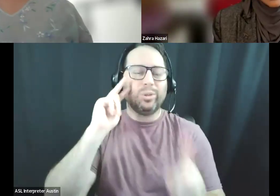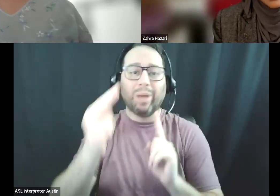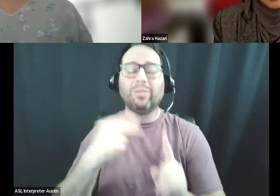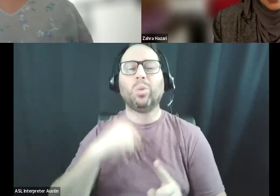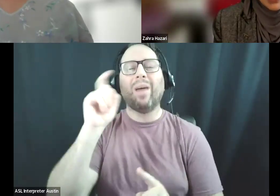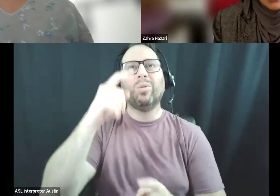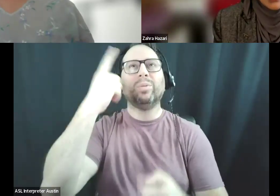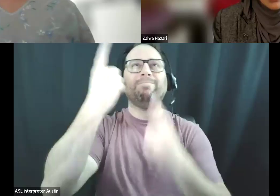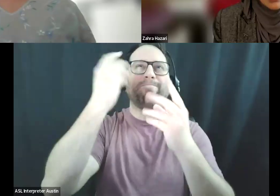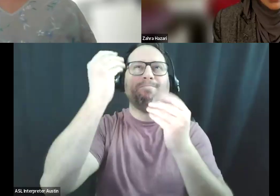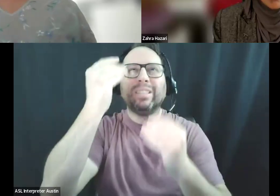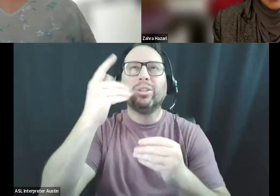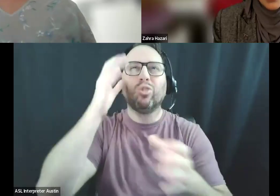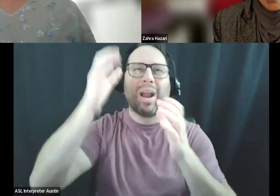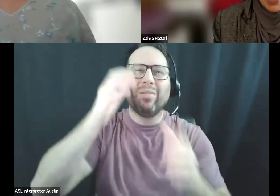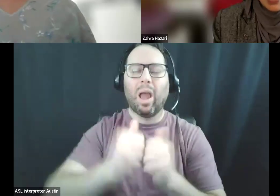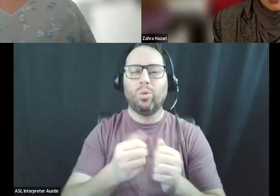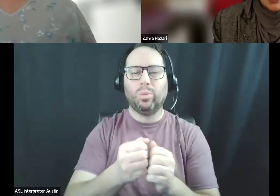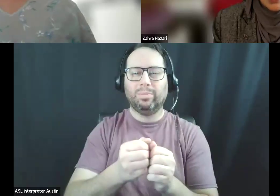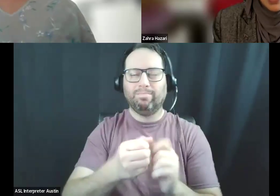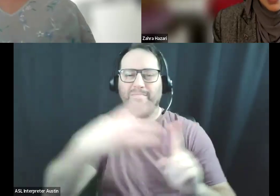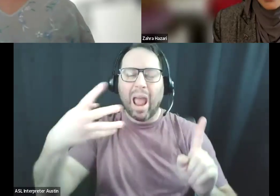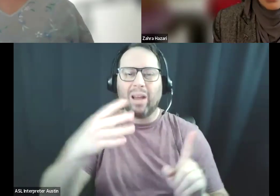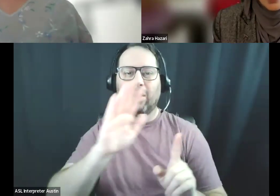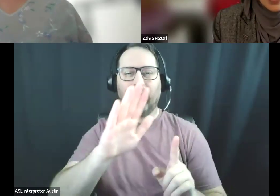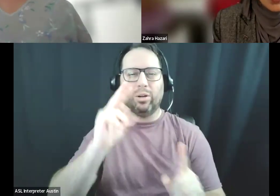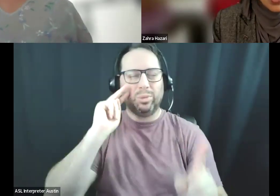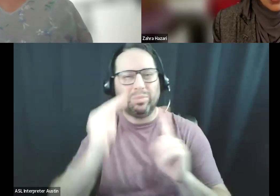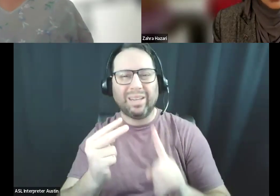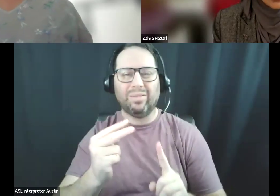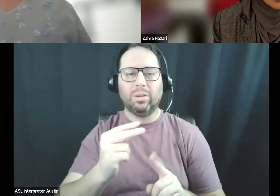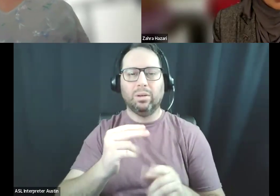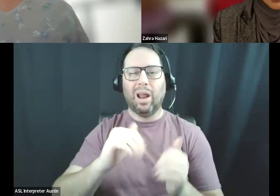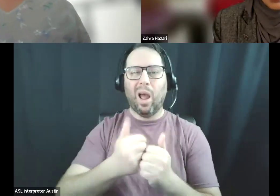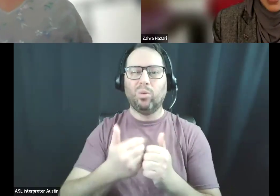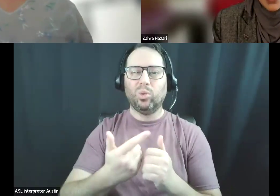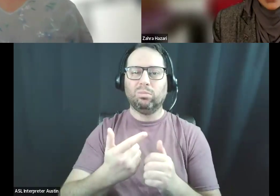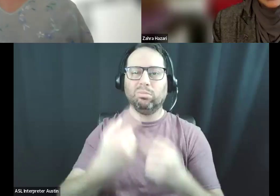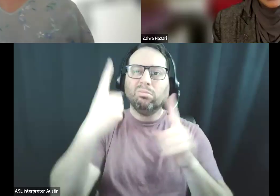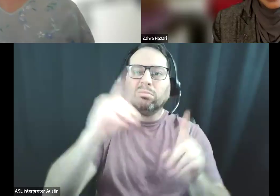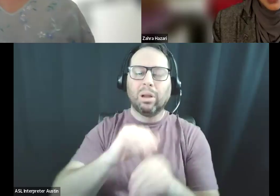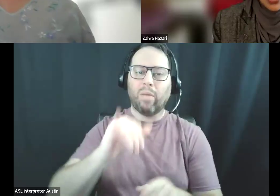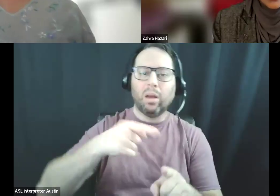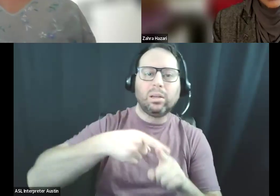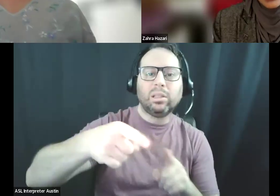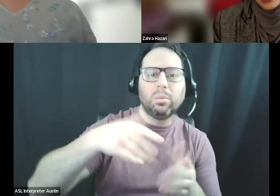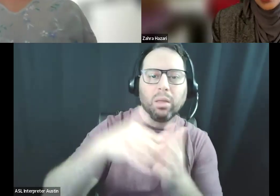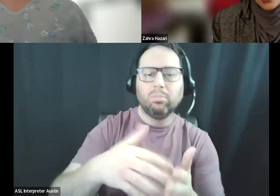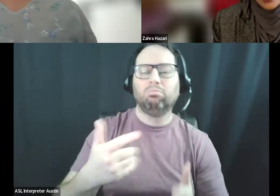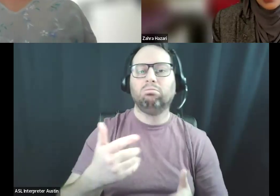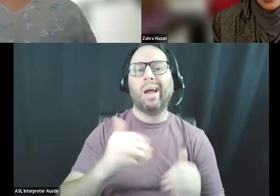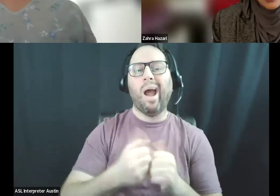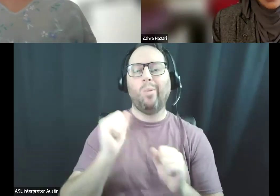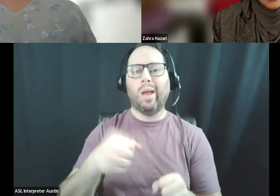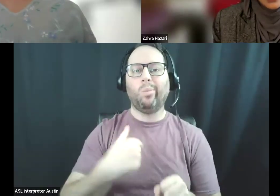expand the notions of what it means to participate in the discipline. And I think there's been so much good work around growth mindset and how do we shift students